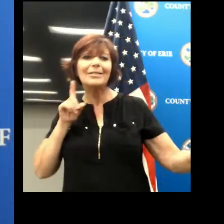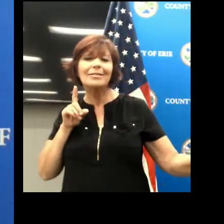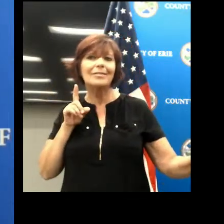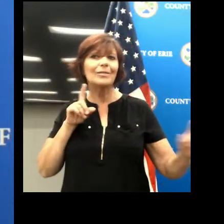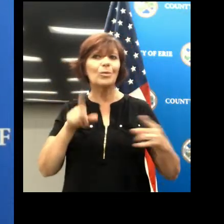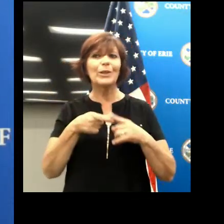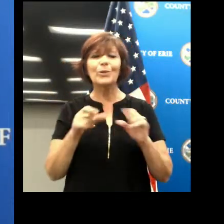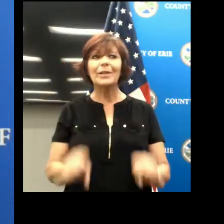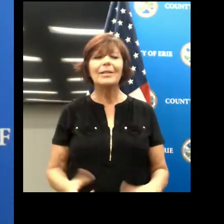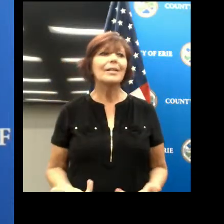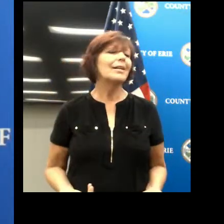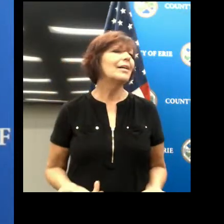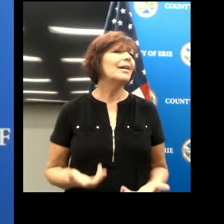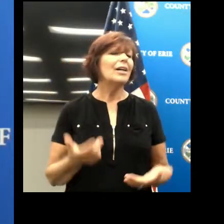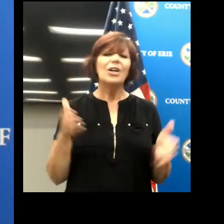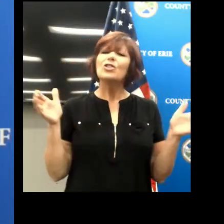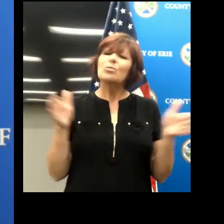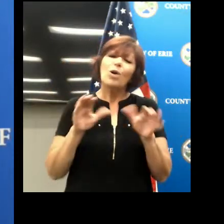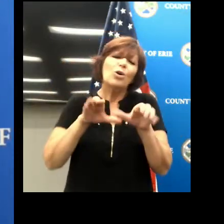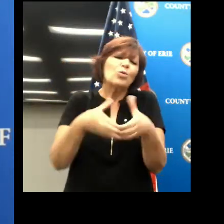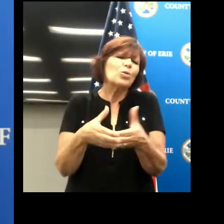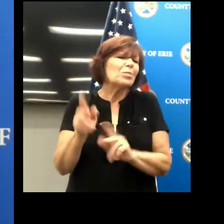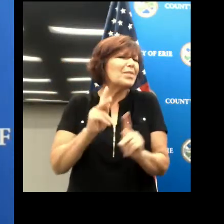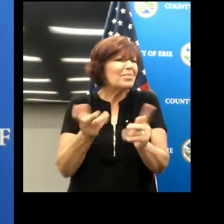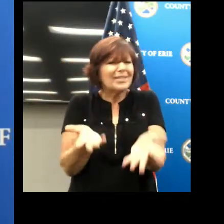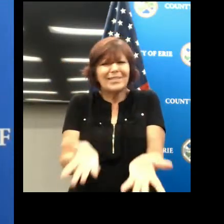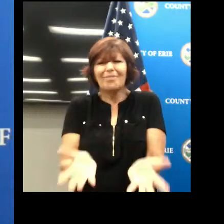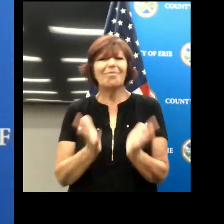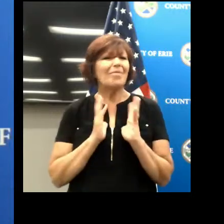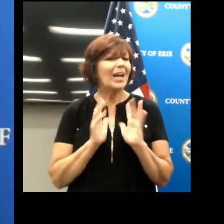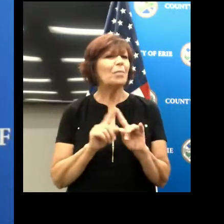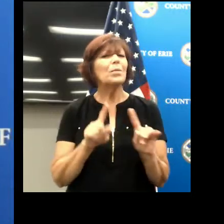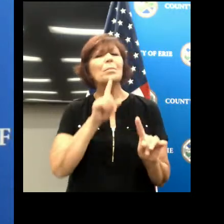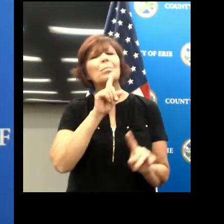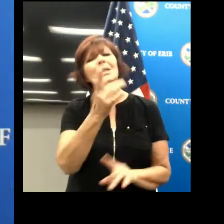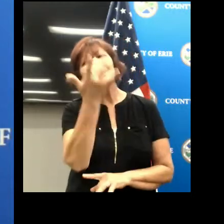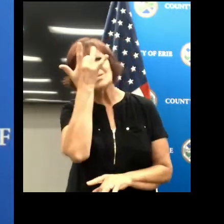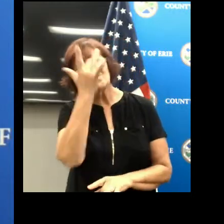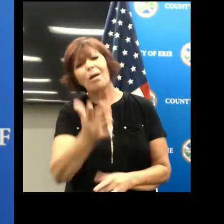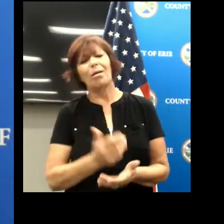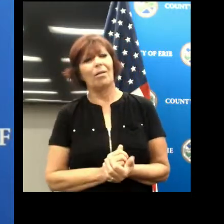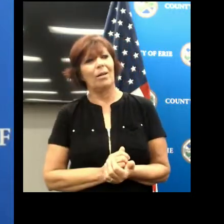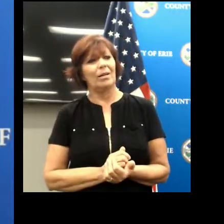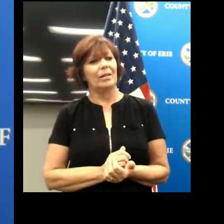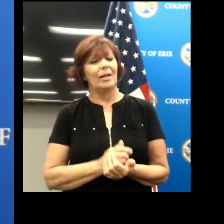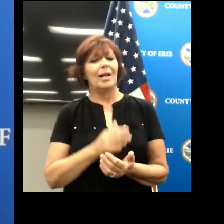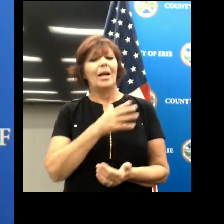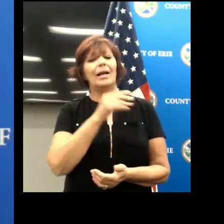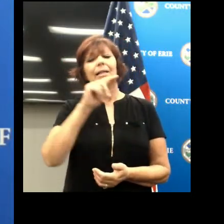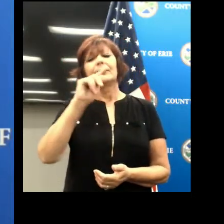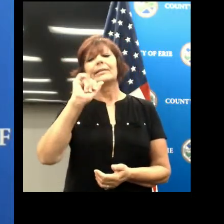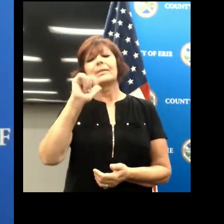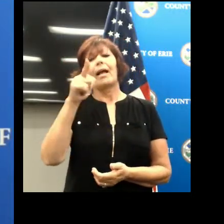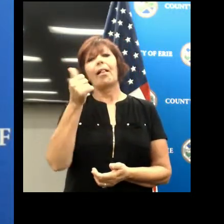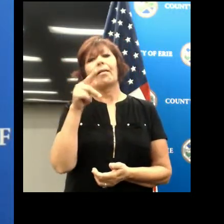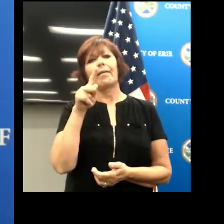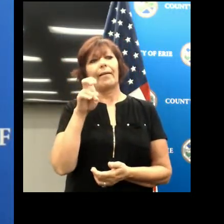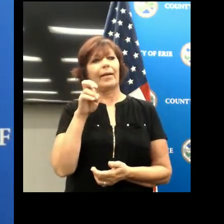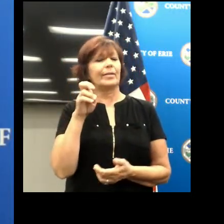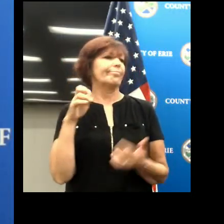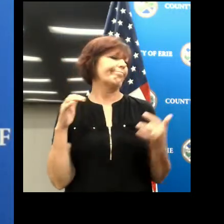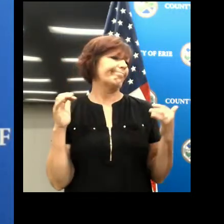you can't. You can have small groups of people. That's okay, but you got to do it smartly. And then with regards to tailgating,